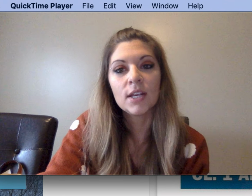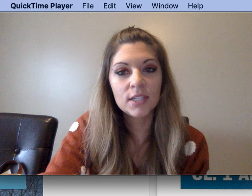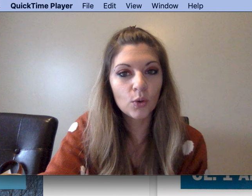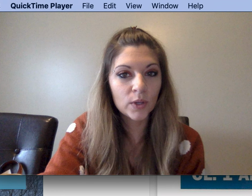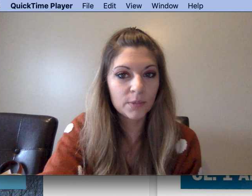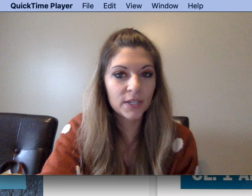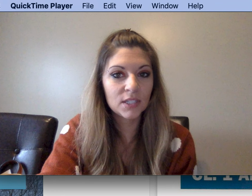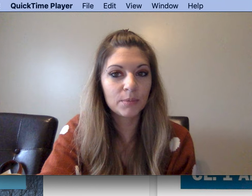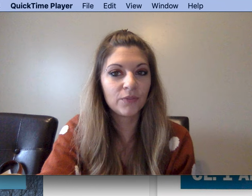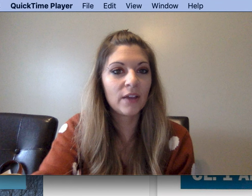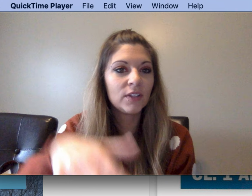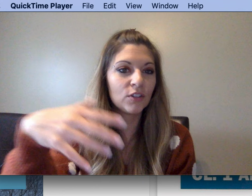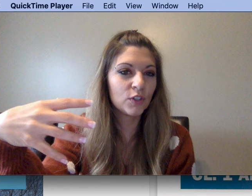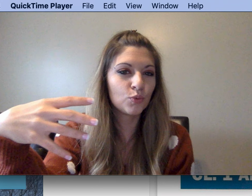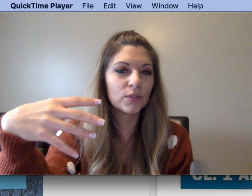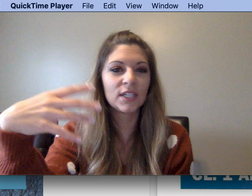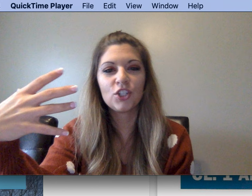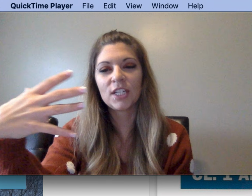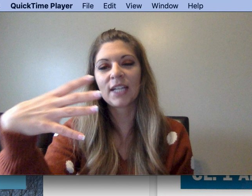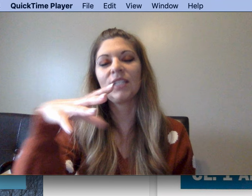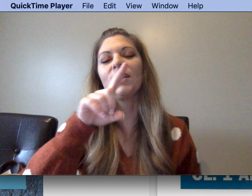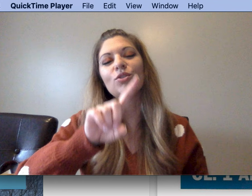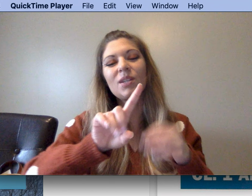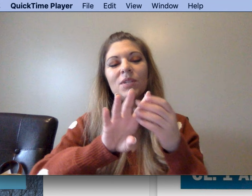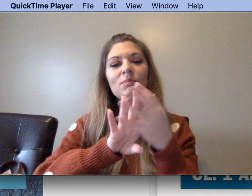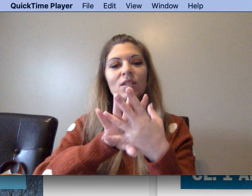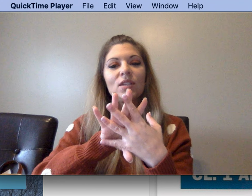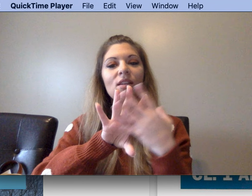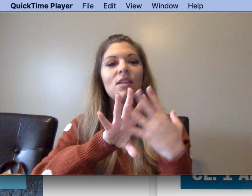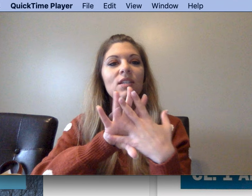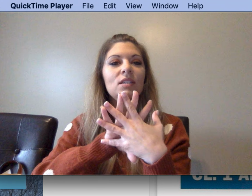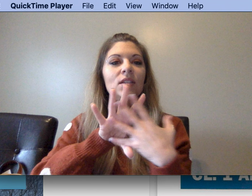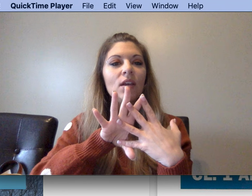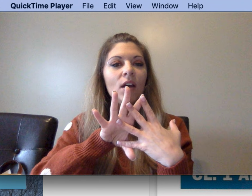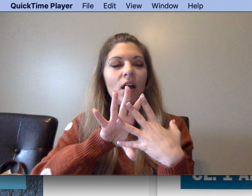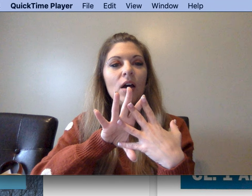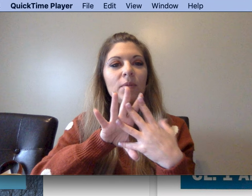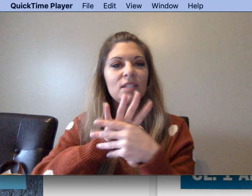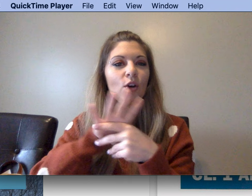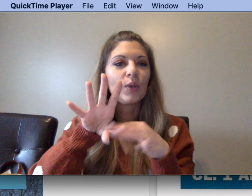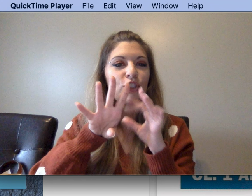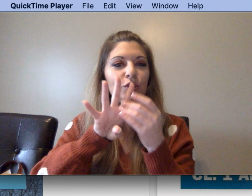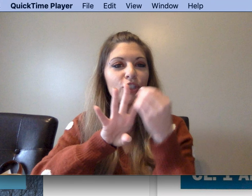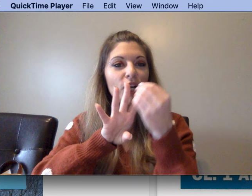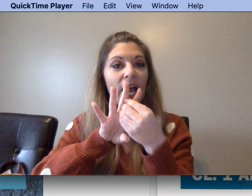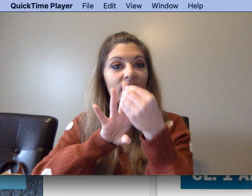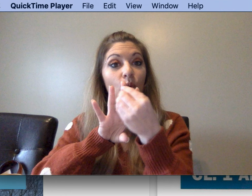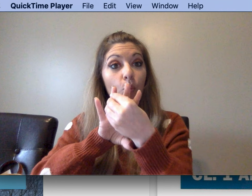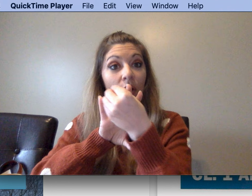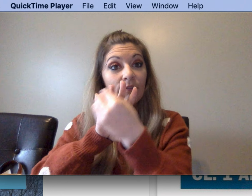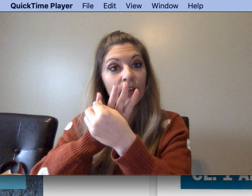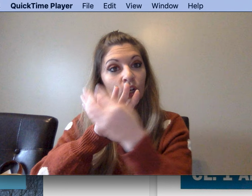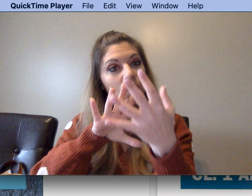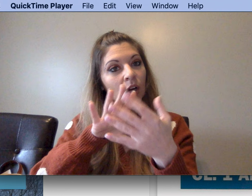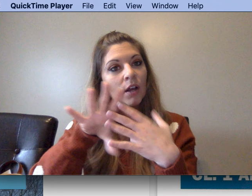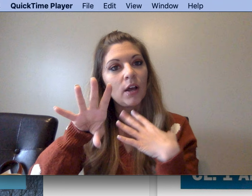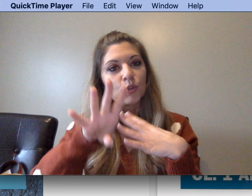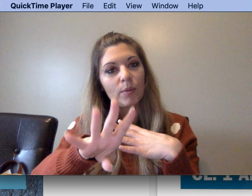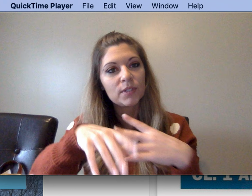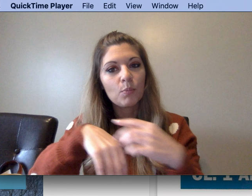characteristics. CL1 depicts up to 5 individuals engaging in activity. So sometimes they'll say that this is a CL1 too because you're adding one